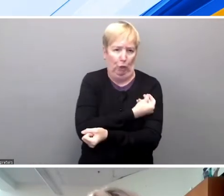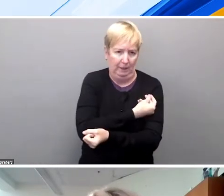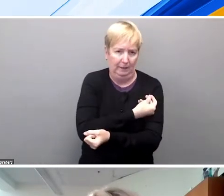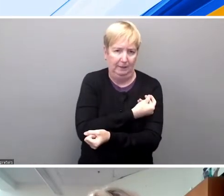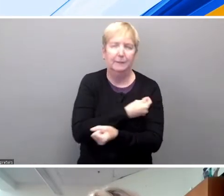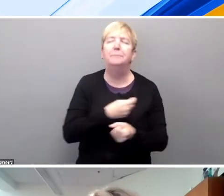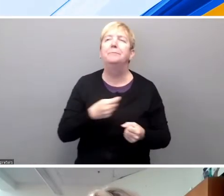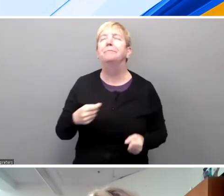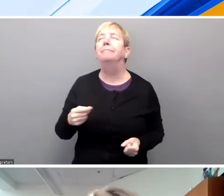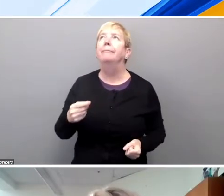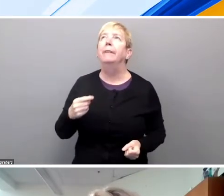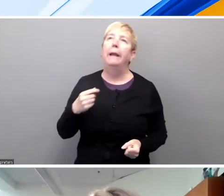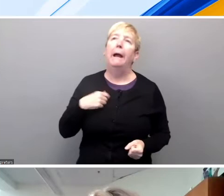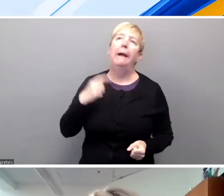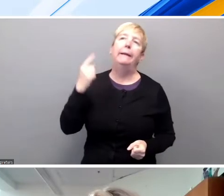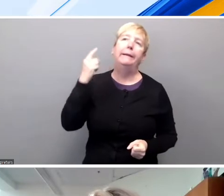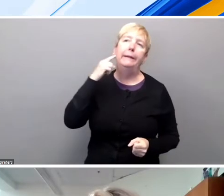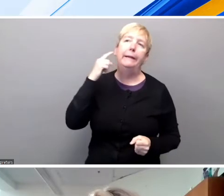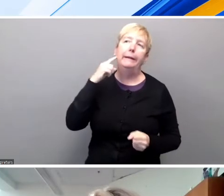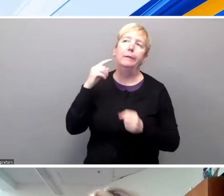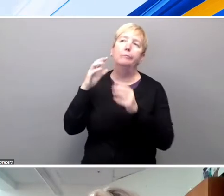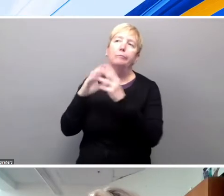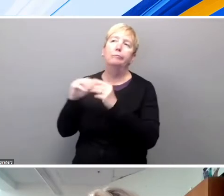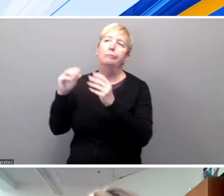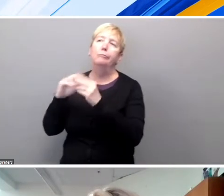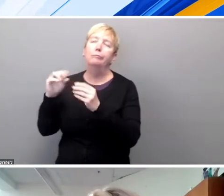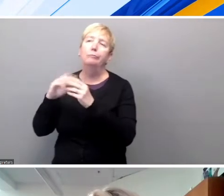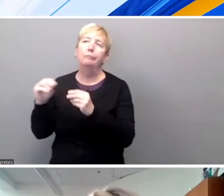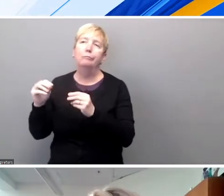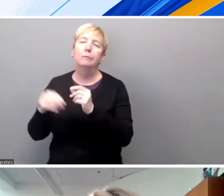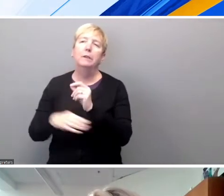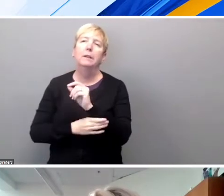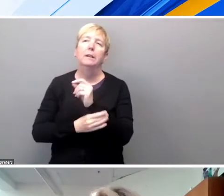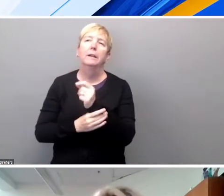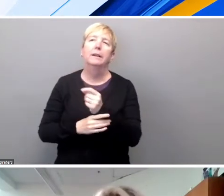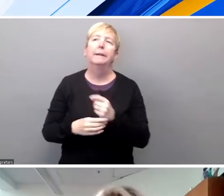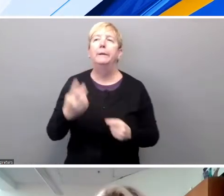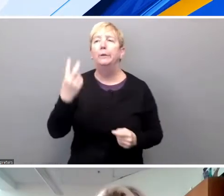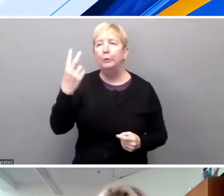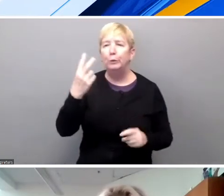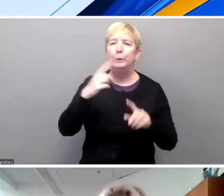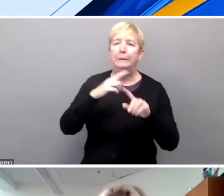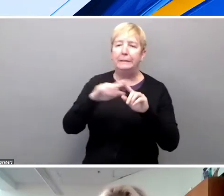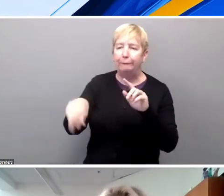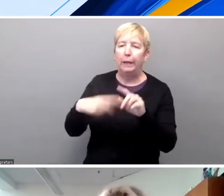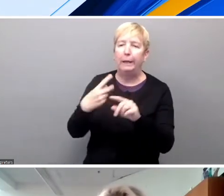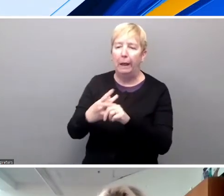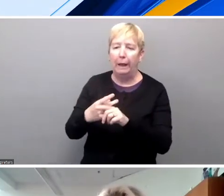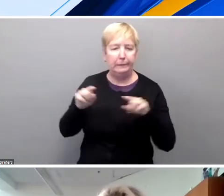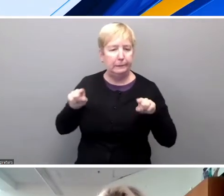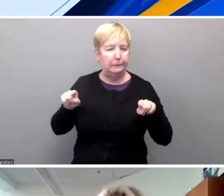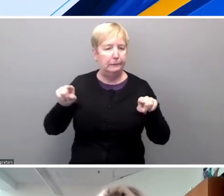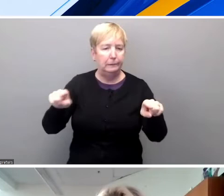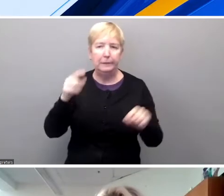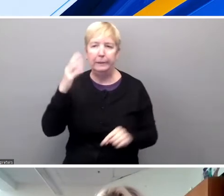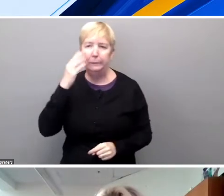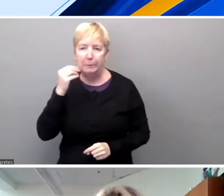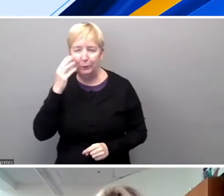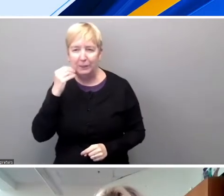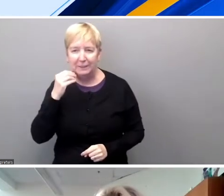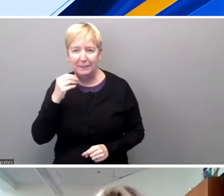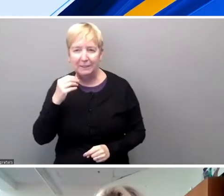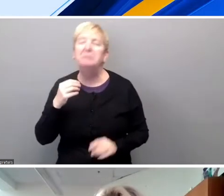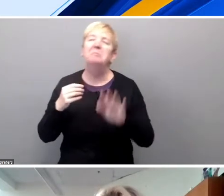tale of two different types of experiences people getting boosters, and they come directly from some of